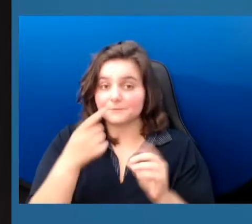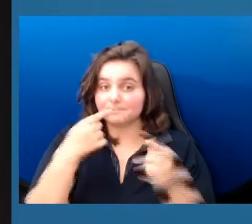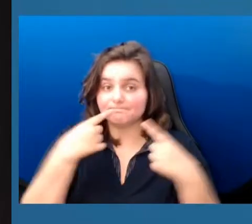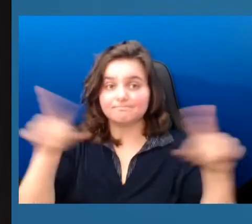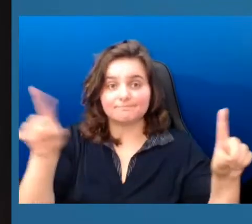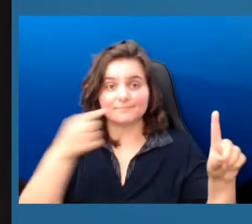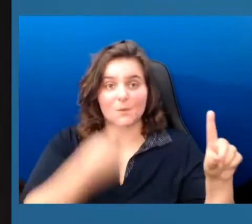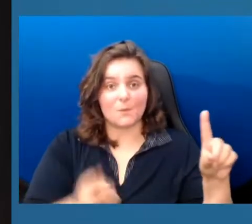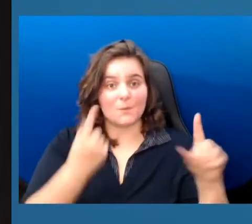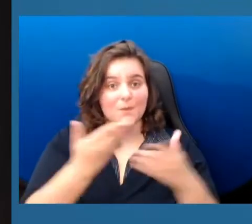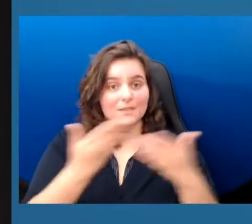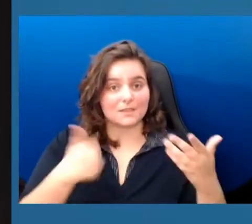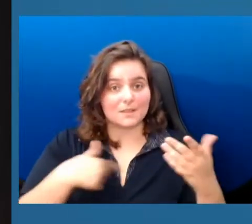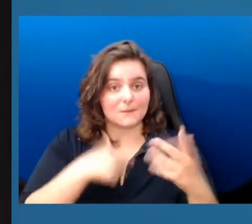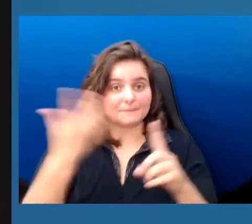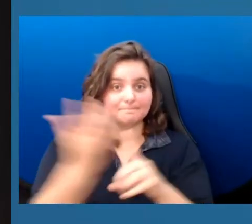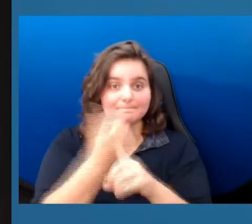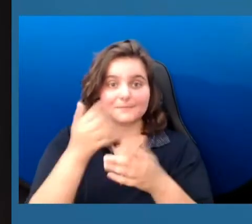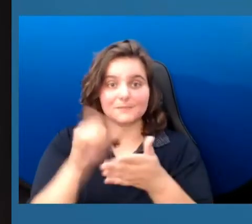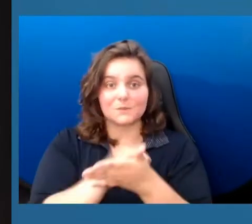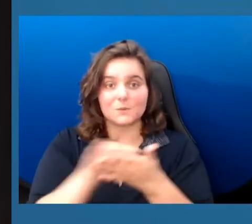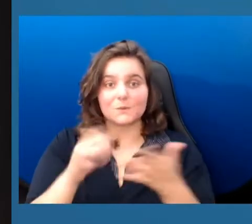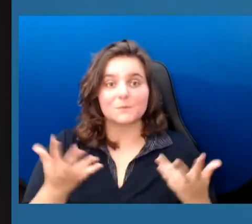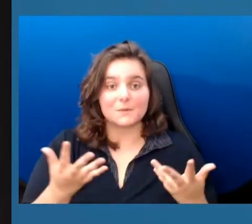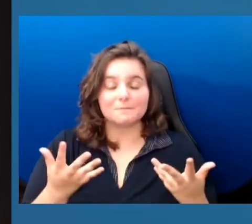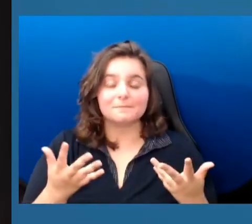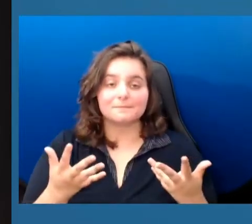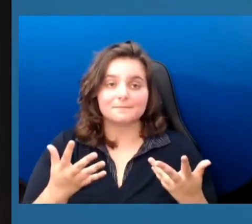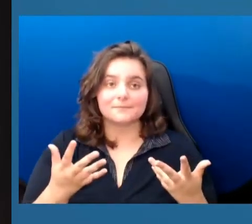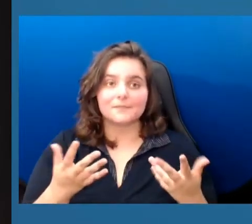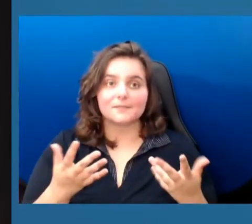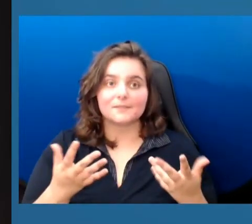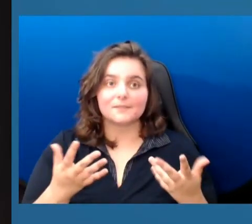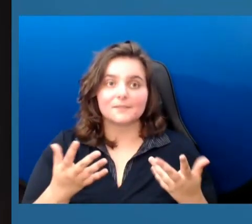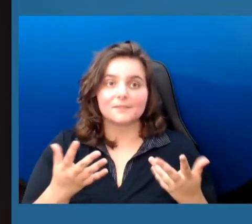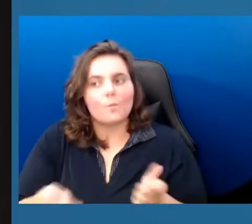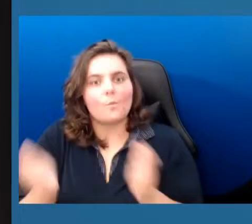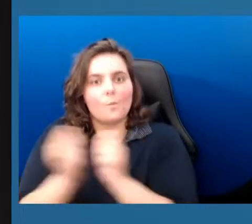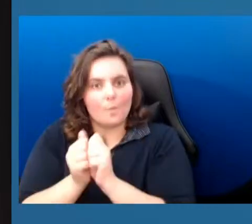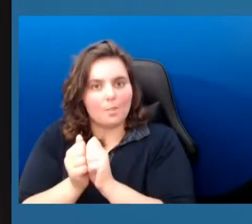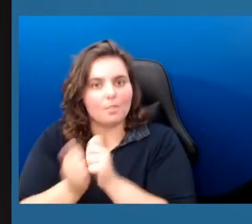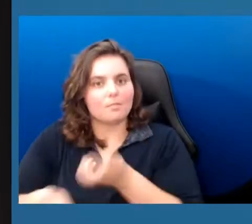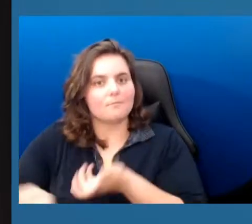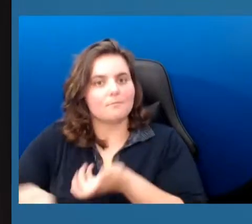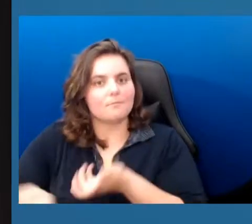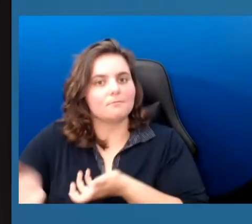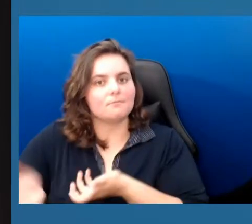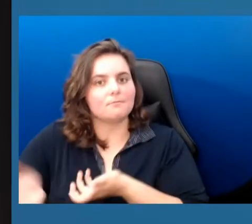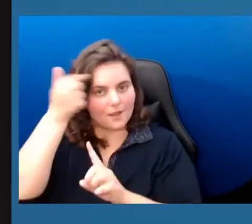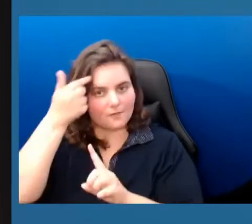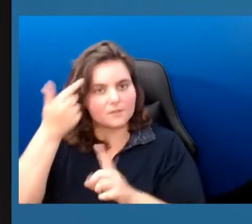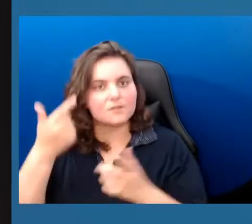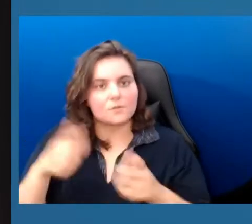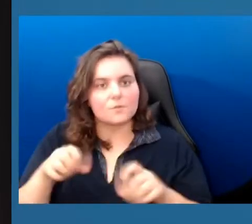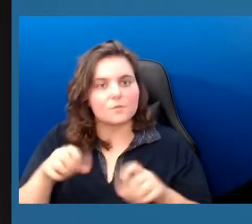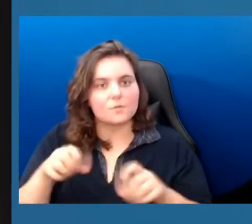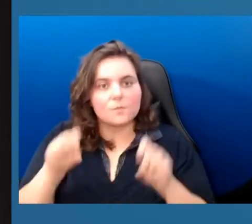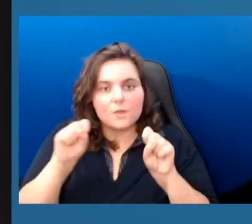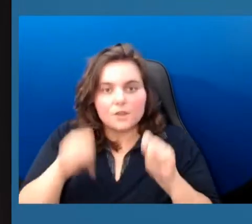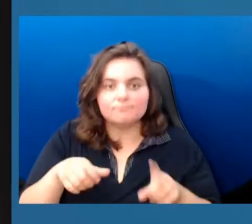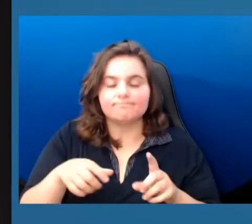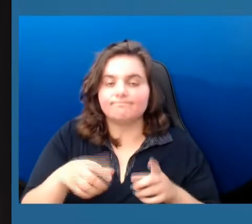in New York this year is with partnership from our governor, we were able to eliminate $7